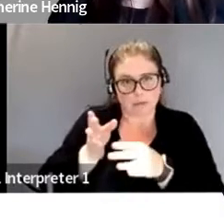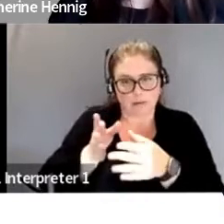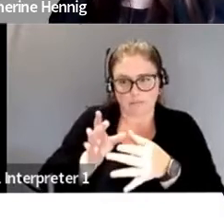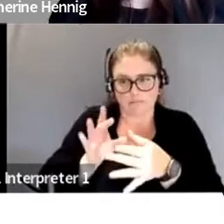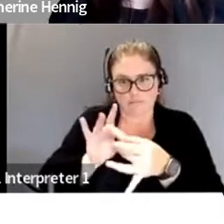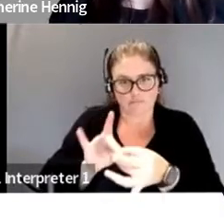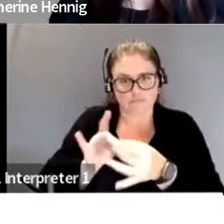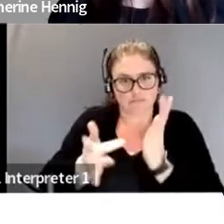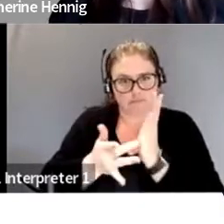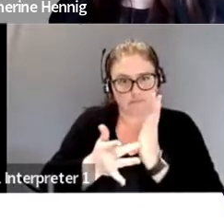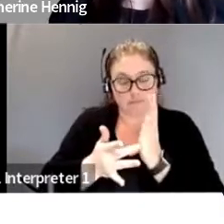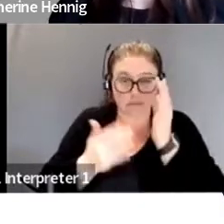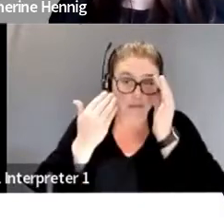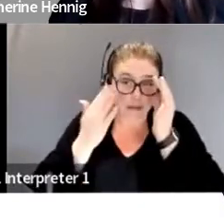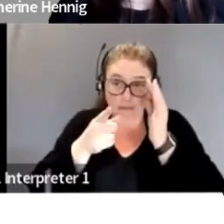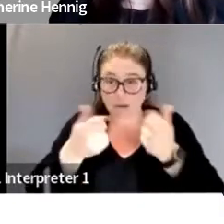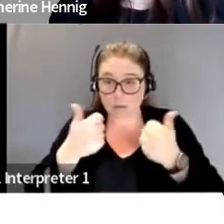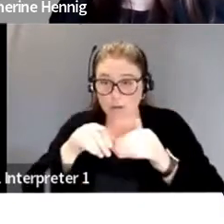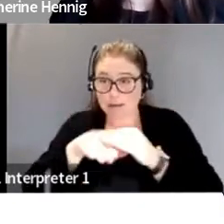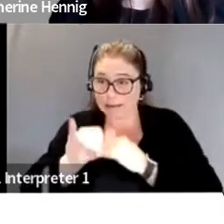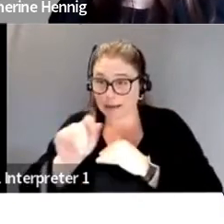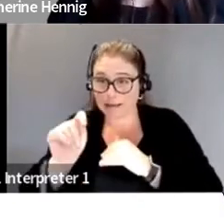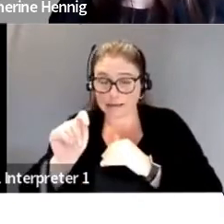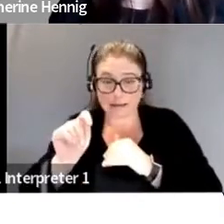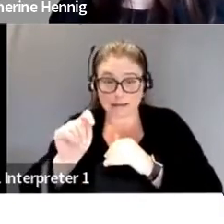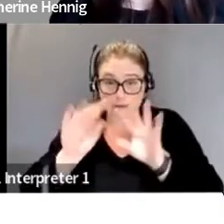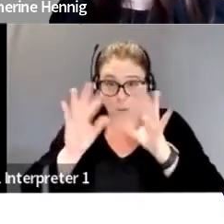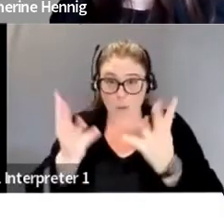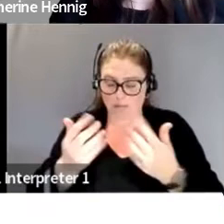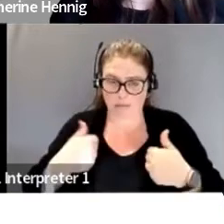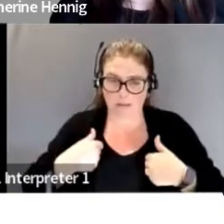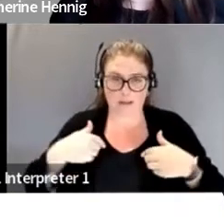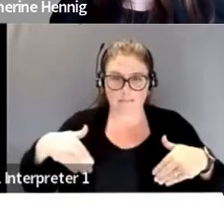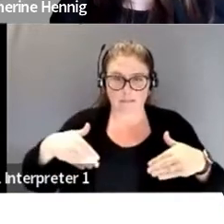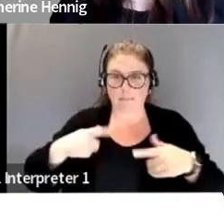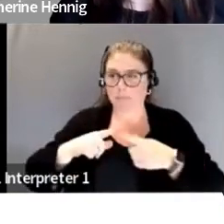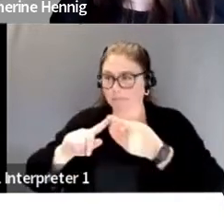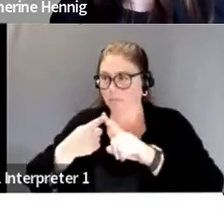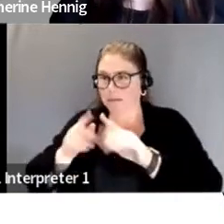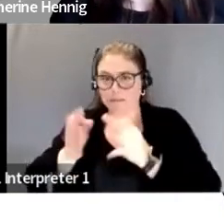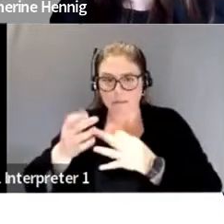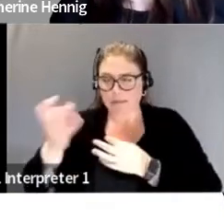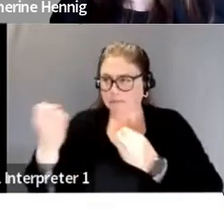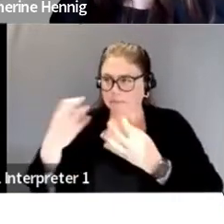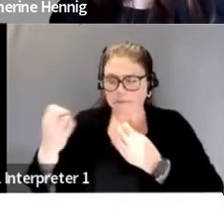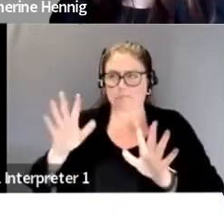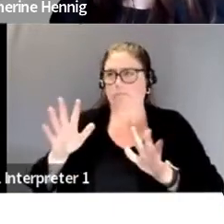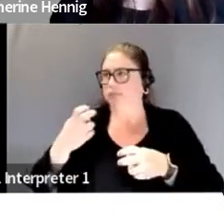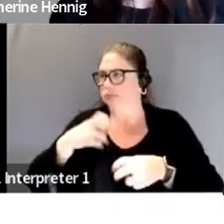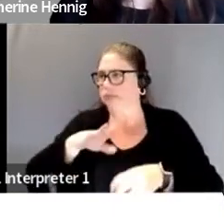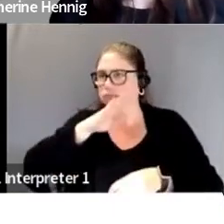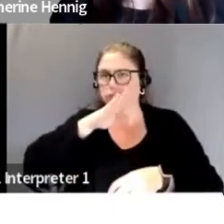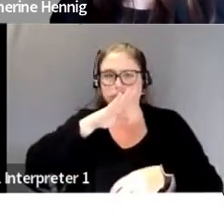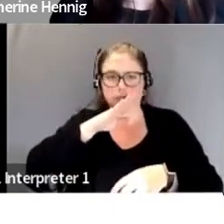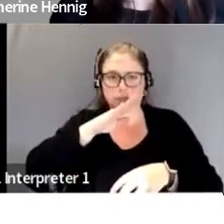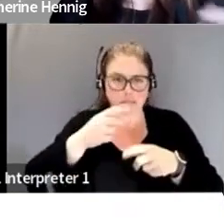anyone here has ever tried to break into the IT sector. I know I haven't, but I've heard from friends and family that it can be really difficult to do. So I really